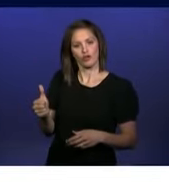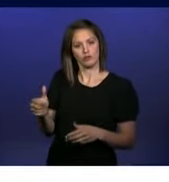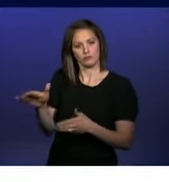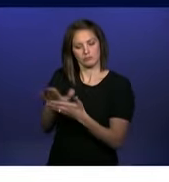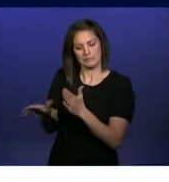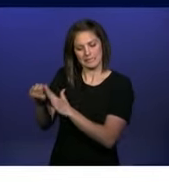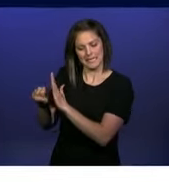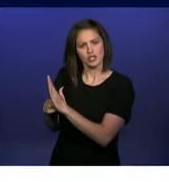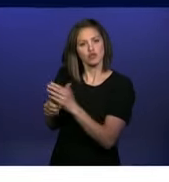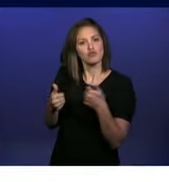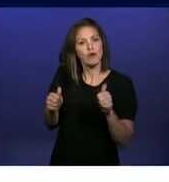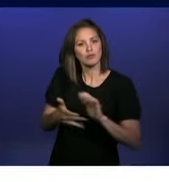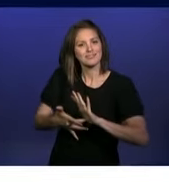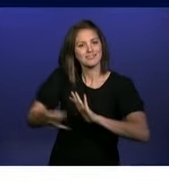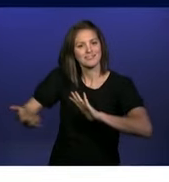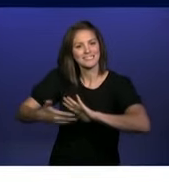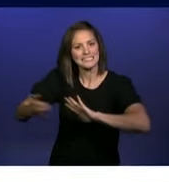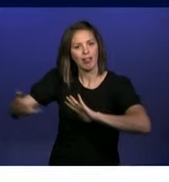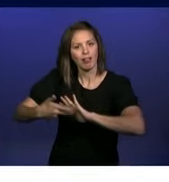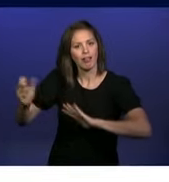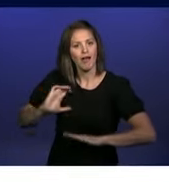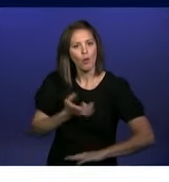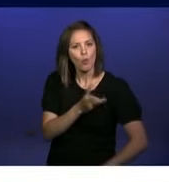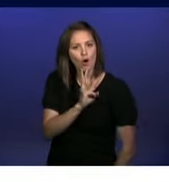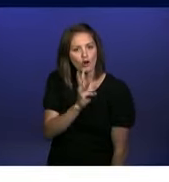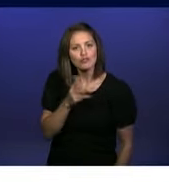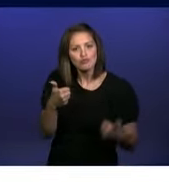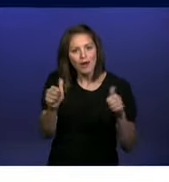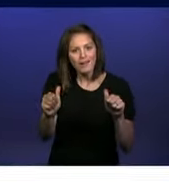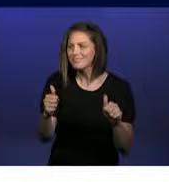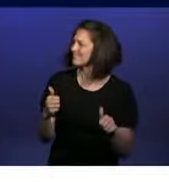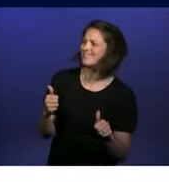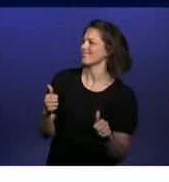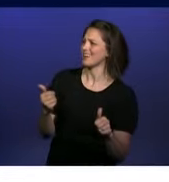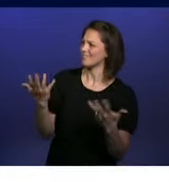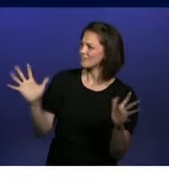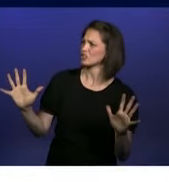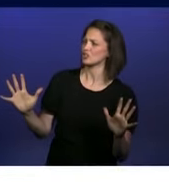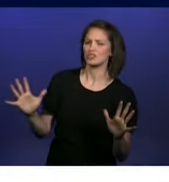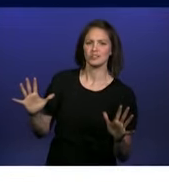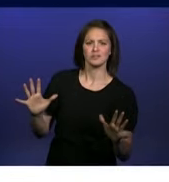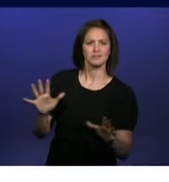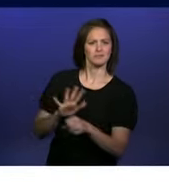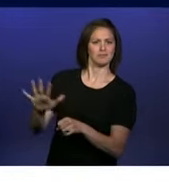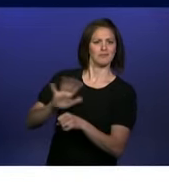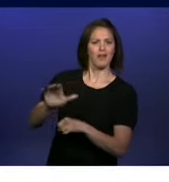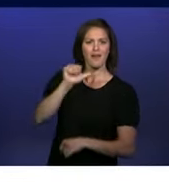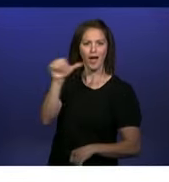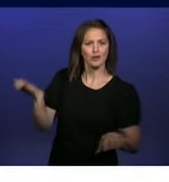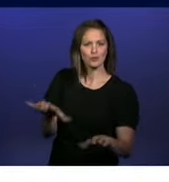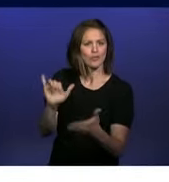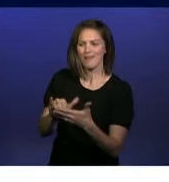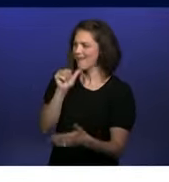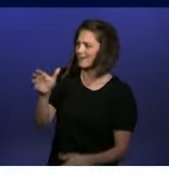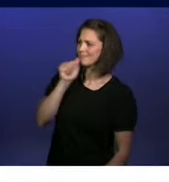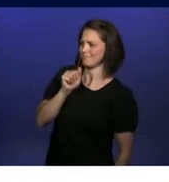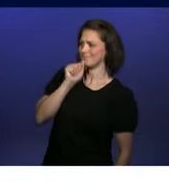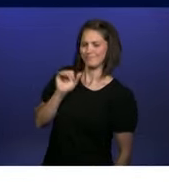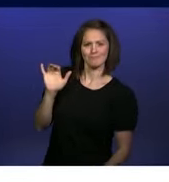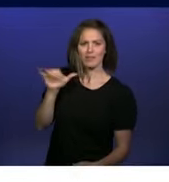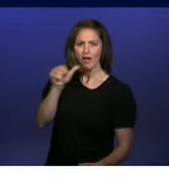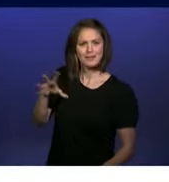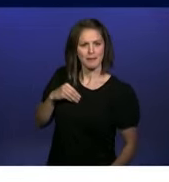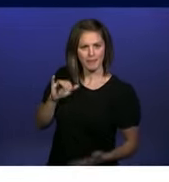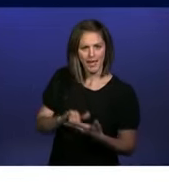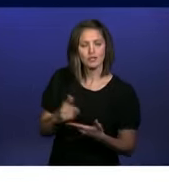take our water, are trying to steal our water. And I said, enough is enough. We're not going to stand for that. So we created the Colorado River